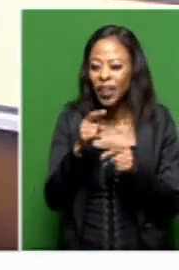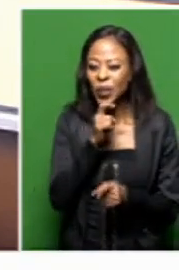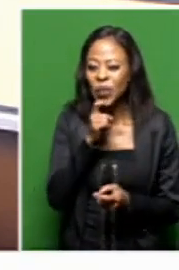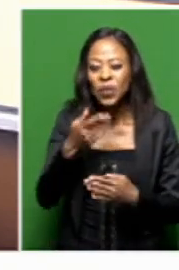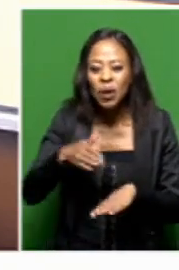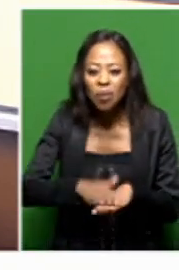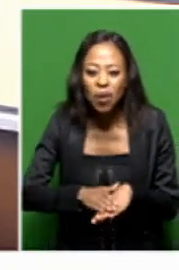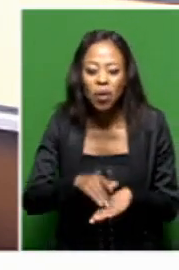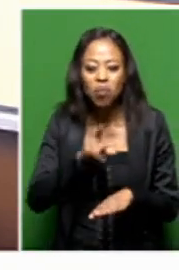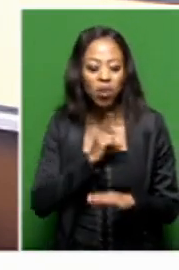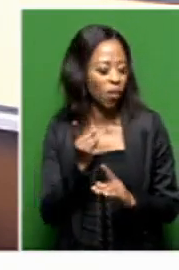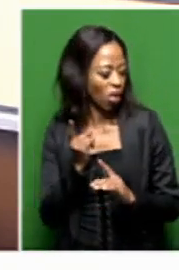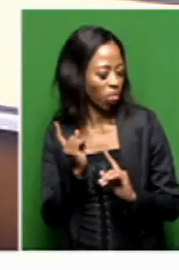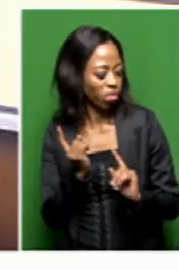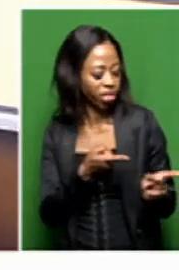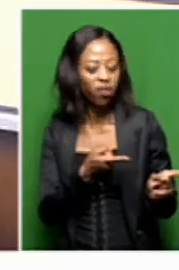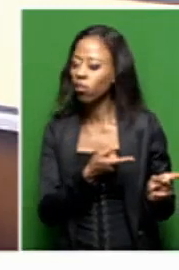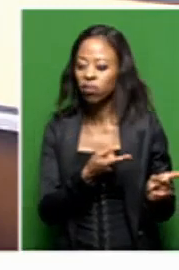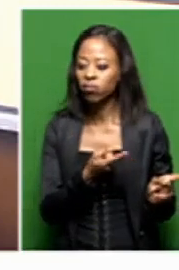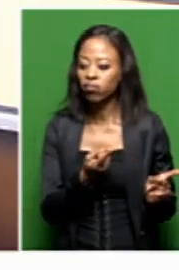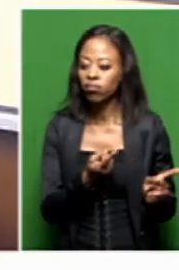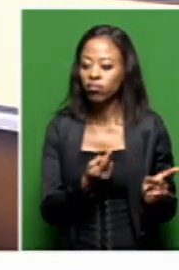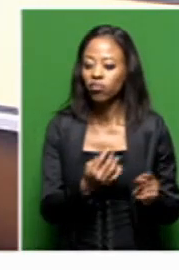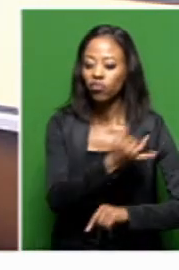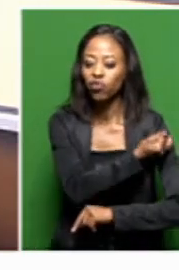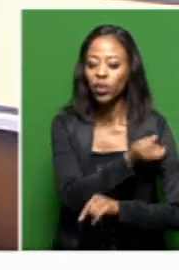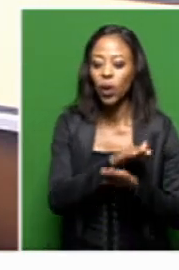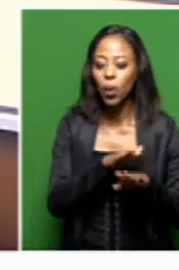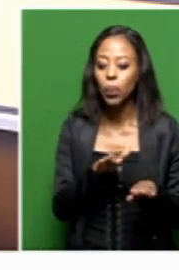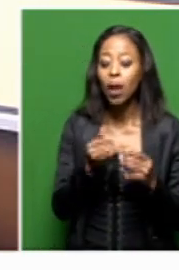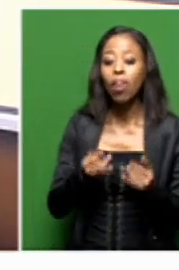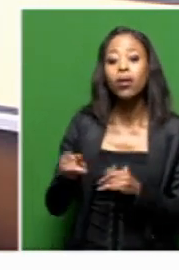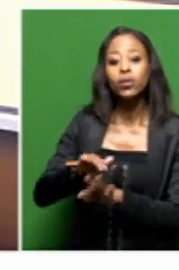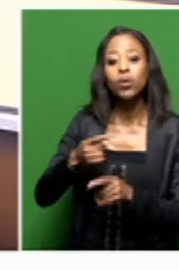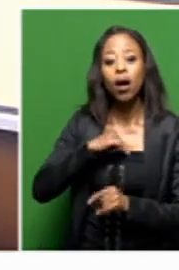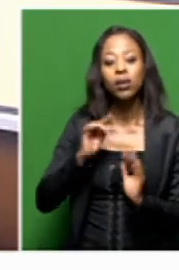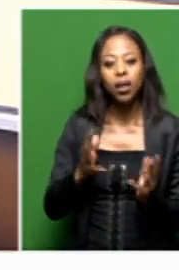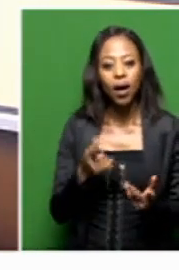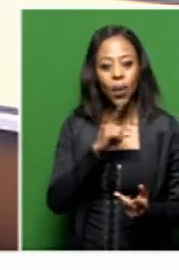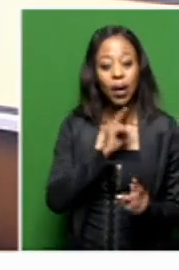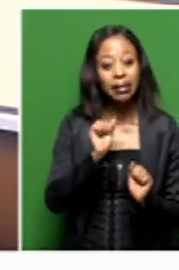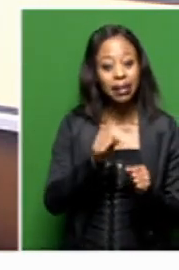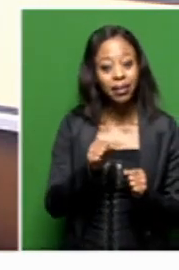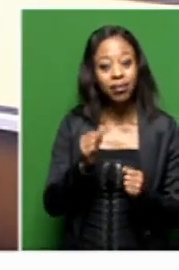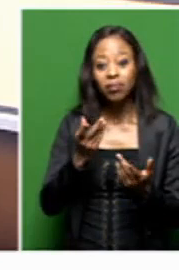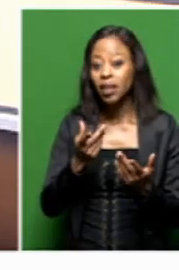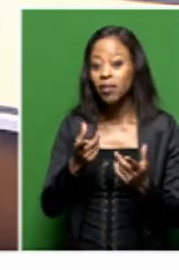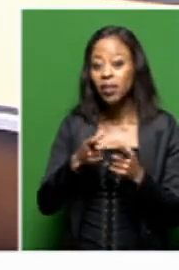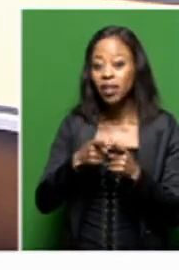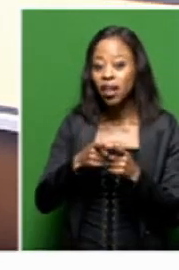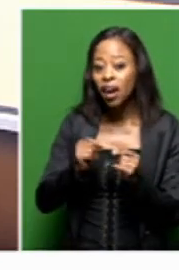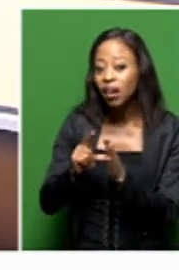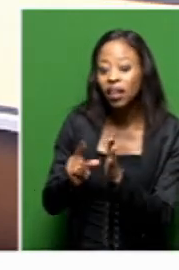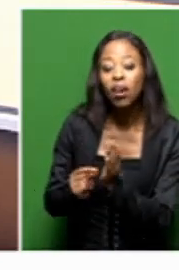just not coming forward to vaccinate. What's our situation here, given that, we're also kind of struggling, as you said, to